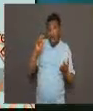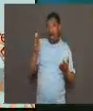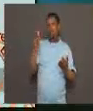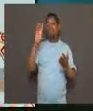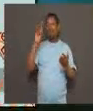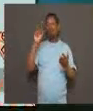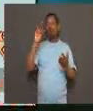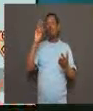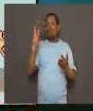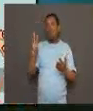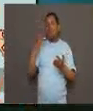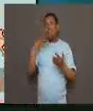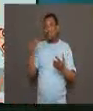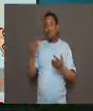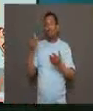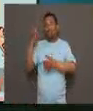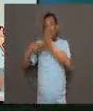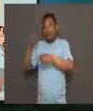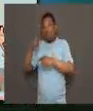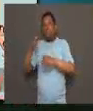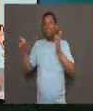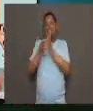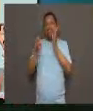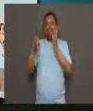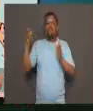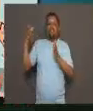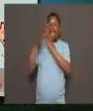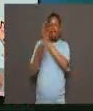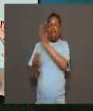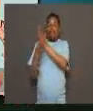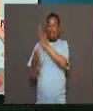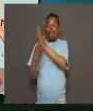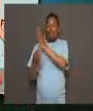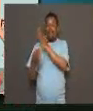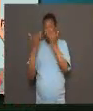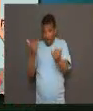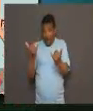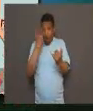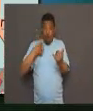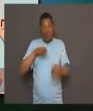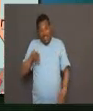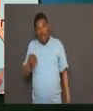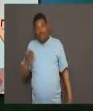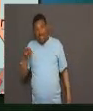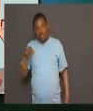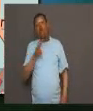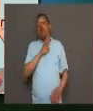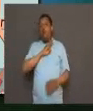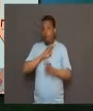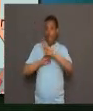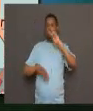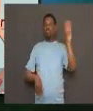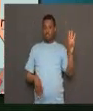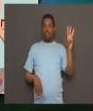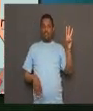Desta Damtu becomes Debre Zeit. Now you are